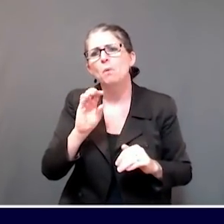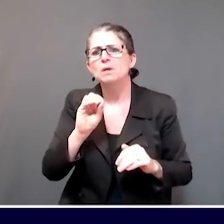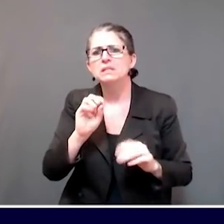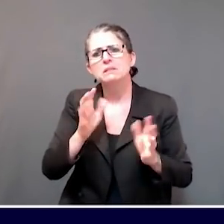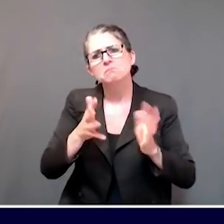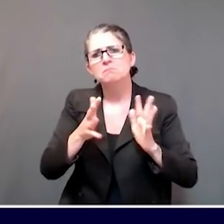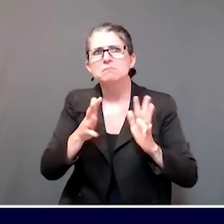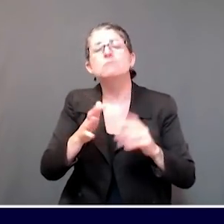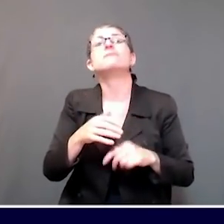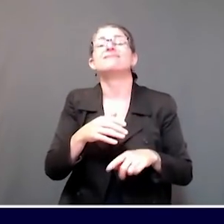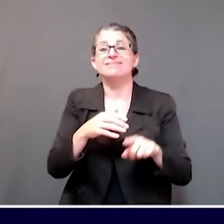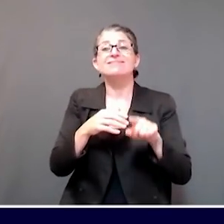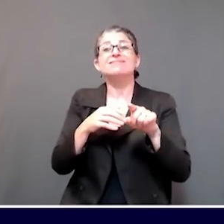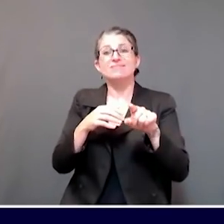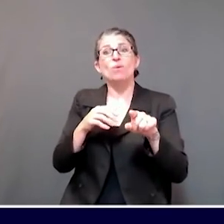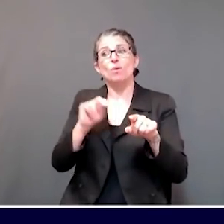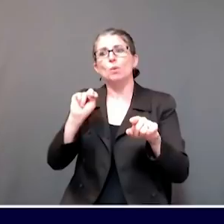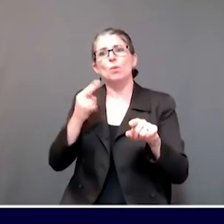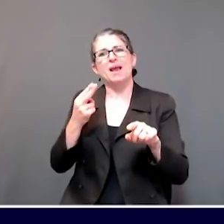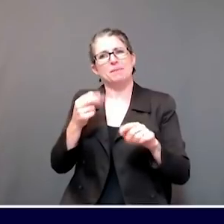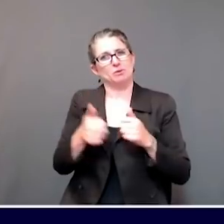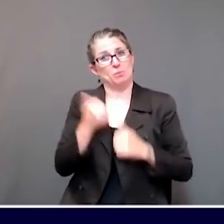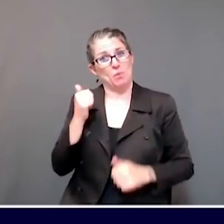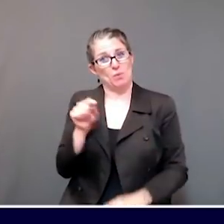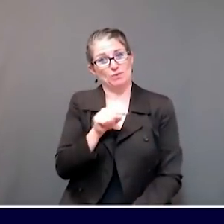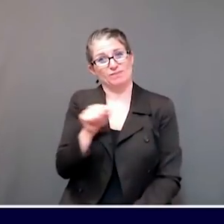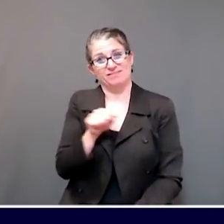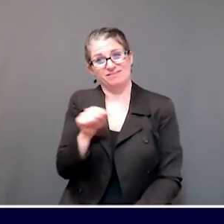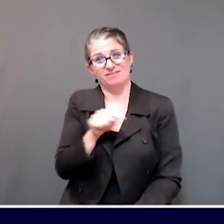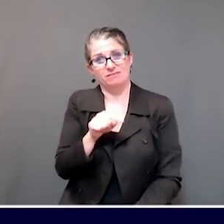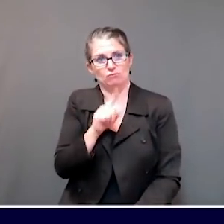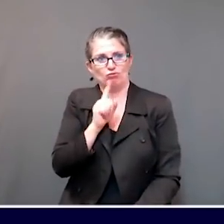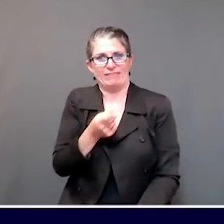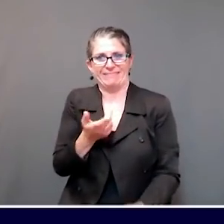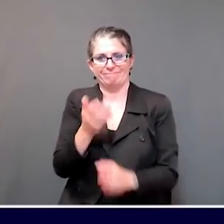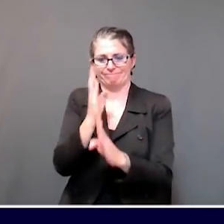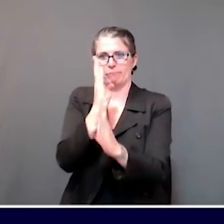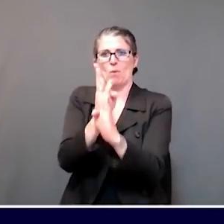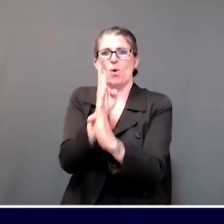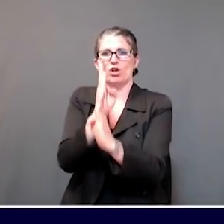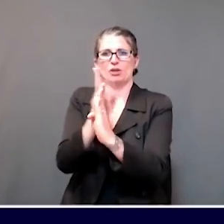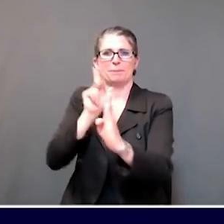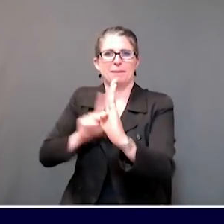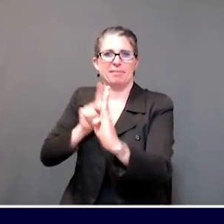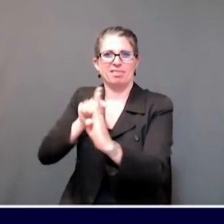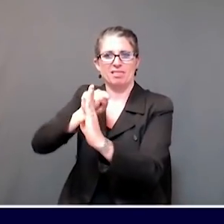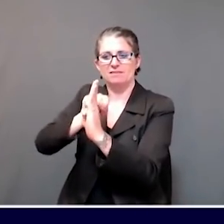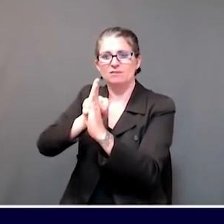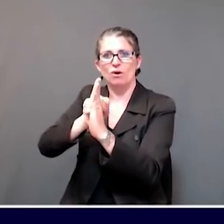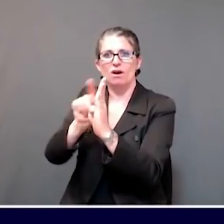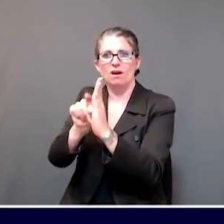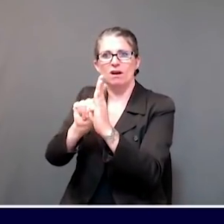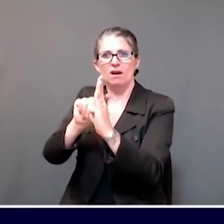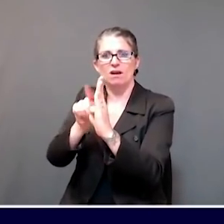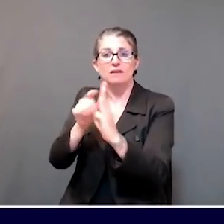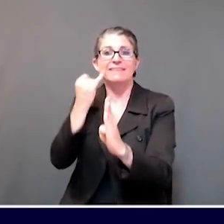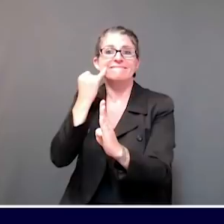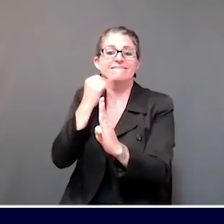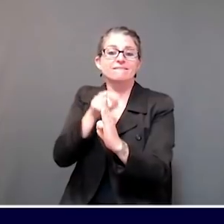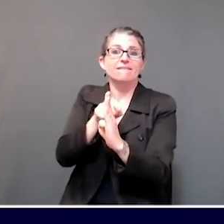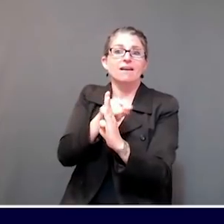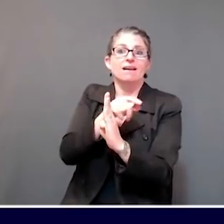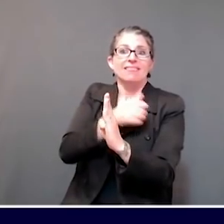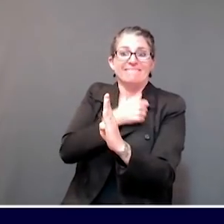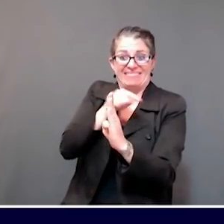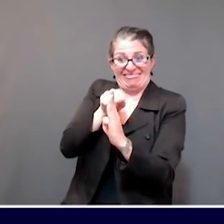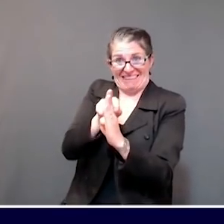have just come and got their health care in Maine, we'll run that and get you that number. Okay, great, thanks. And